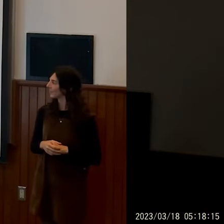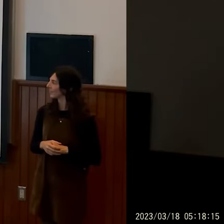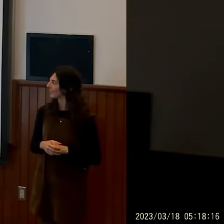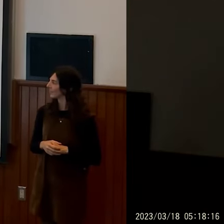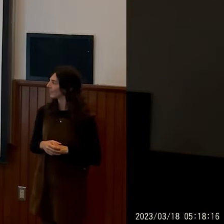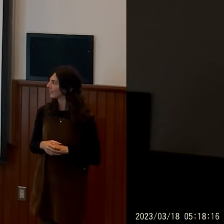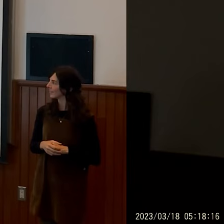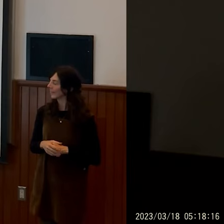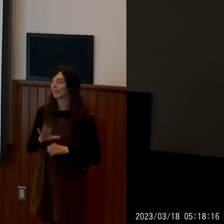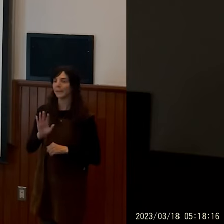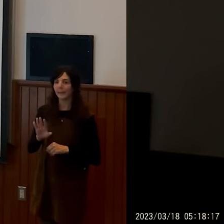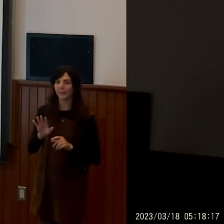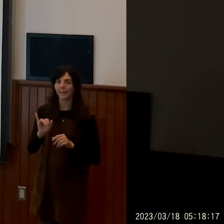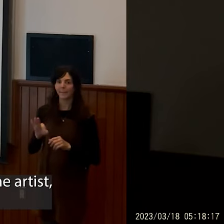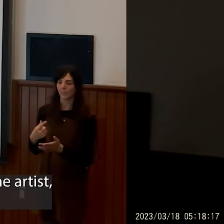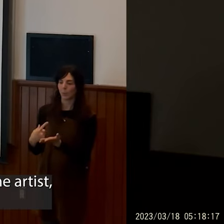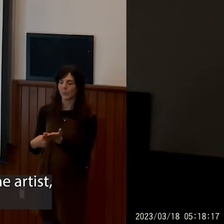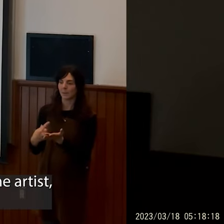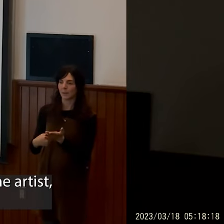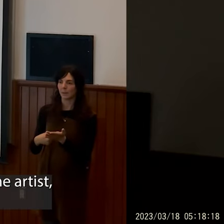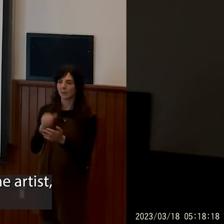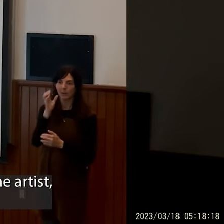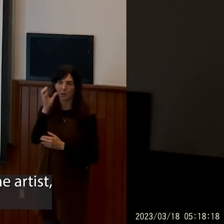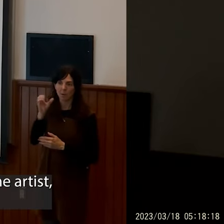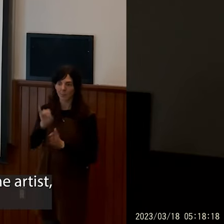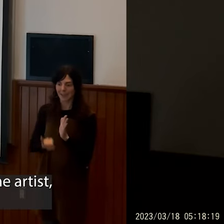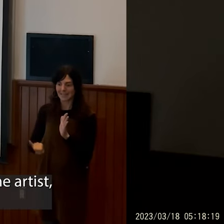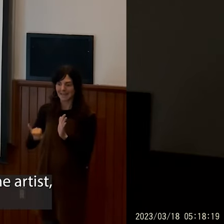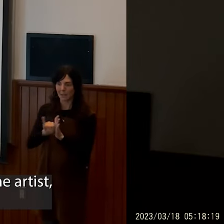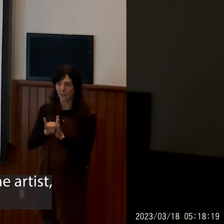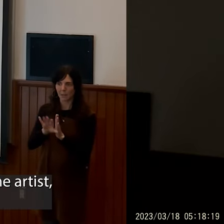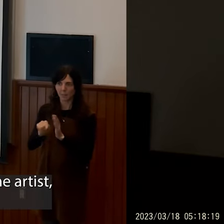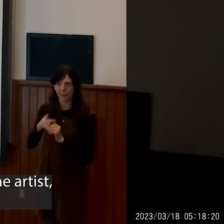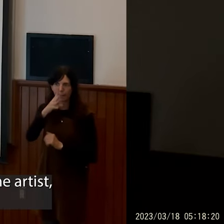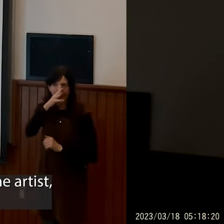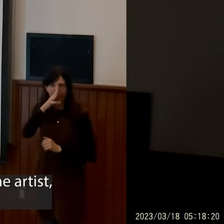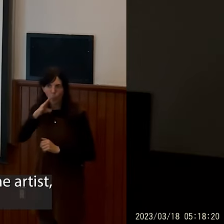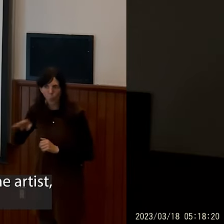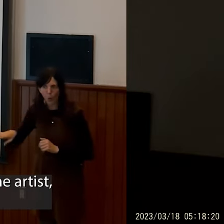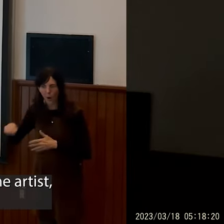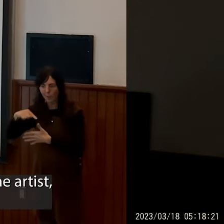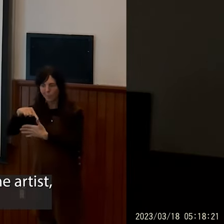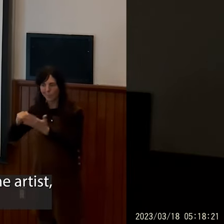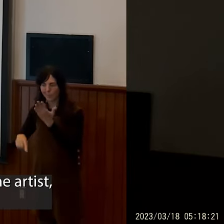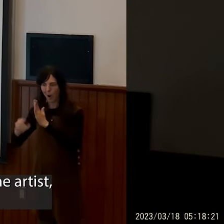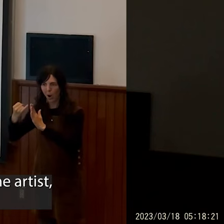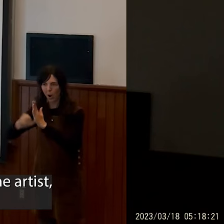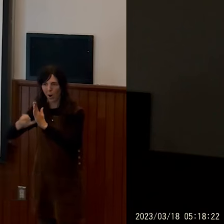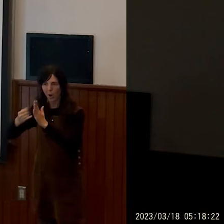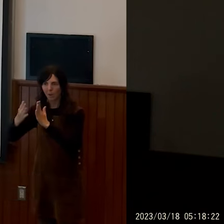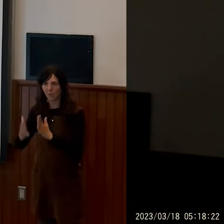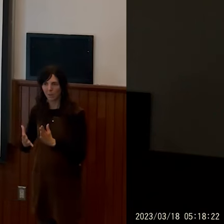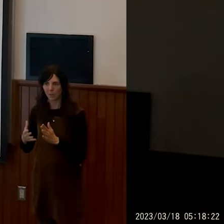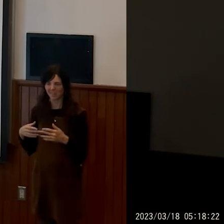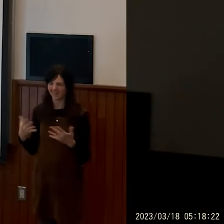talk then about identity, and then we then sidestep other parts of the artist, it then doing that very,